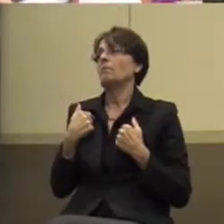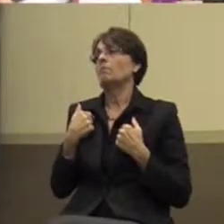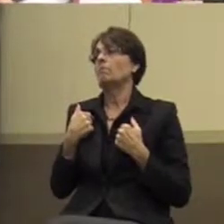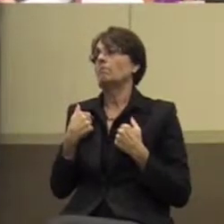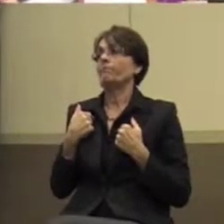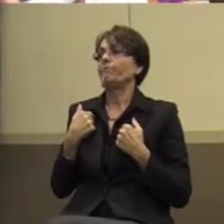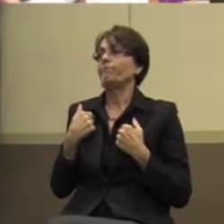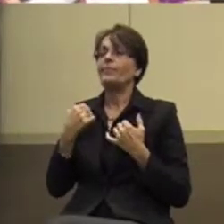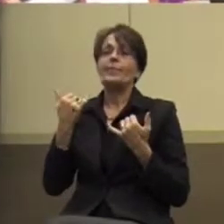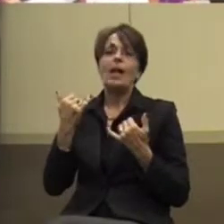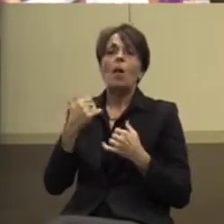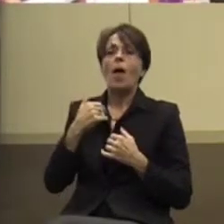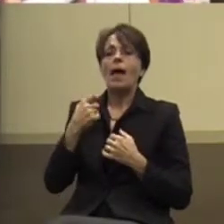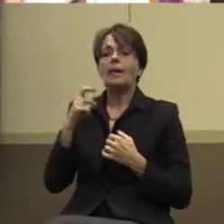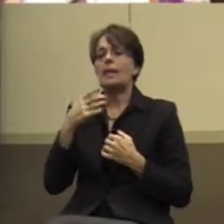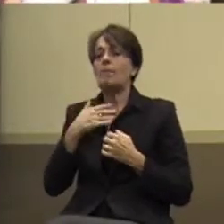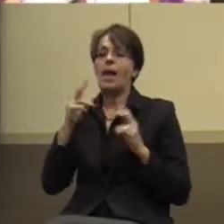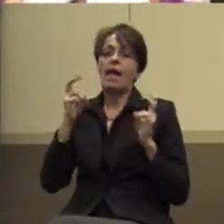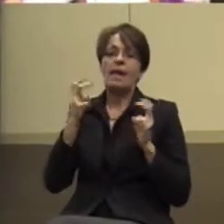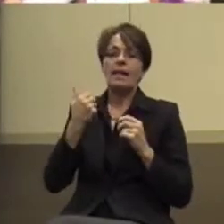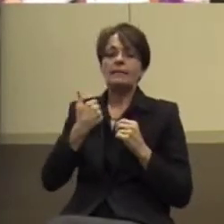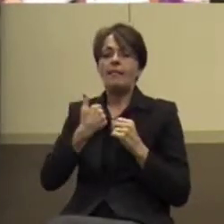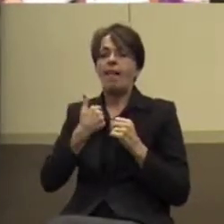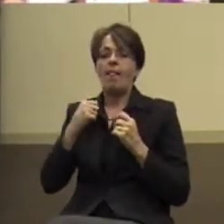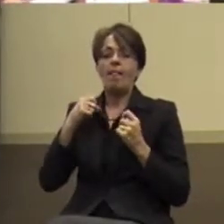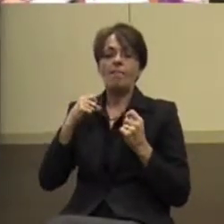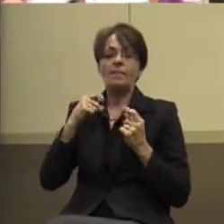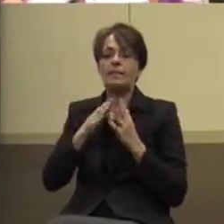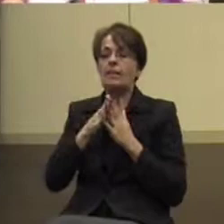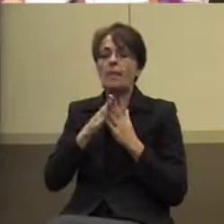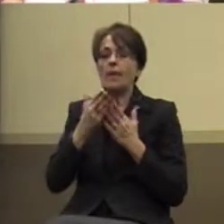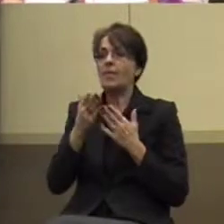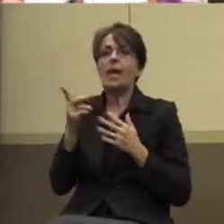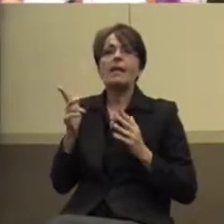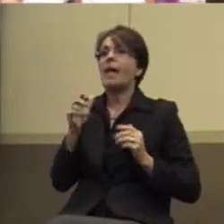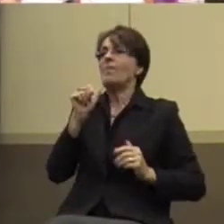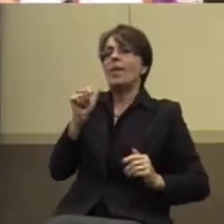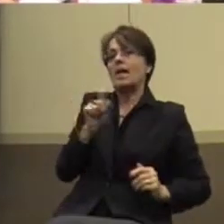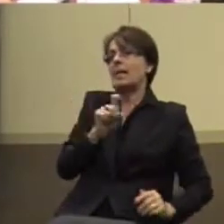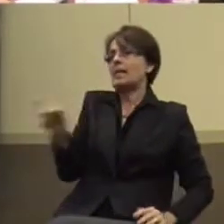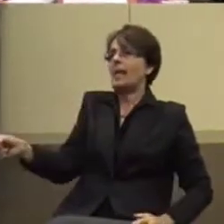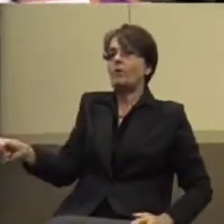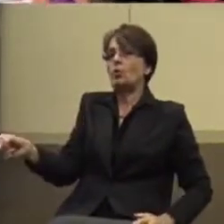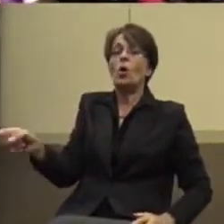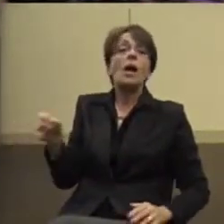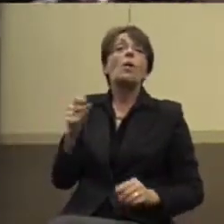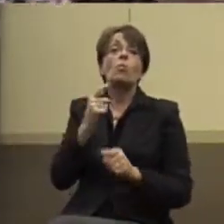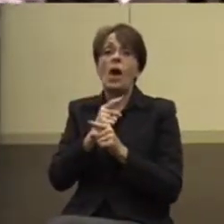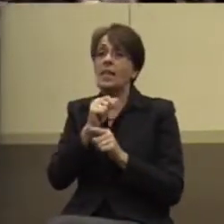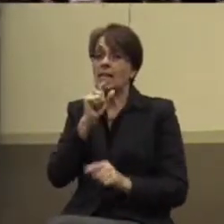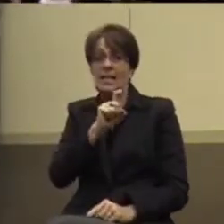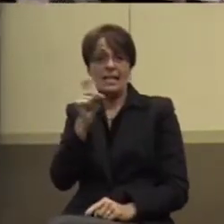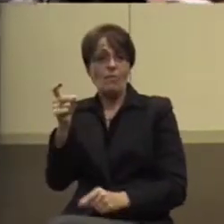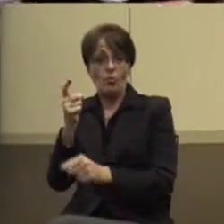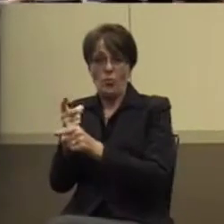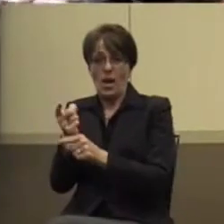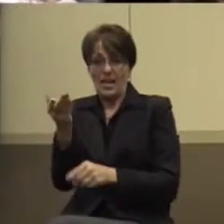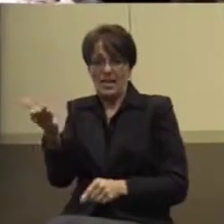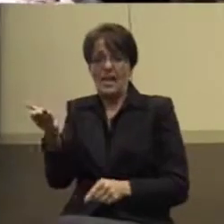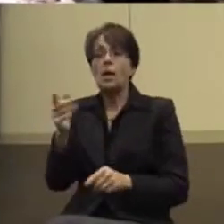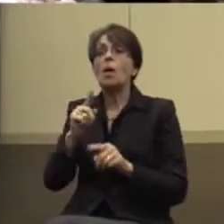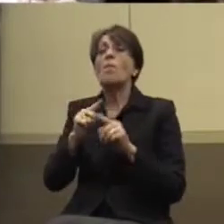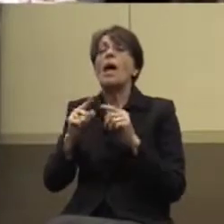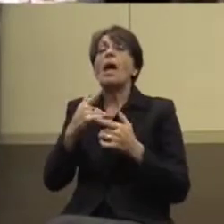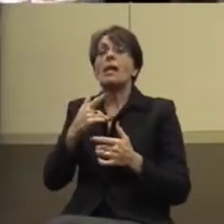need my self-sustaining thing, they didn't give it to her. Well, yeah, right, they didn't give it to her right then, but what they normally would